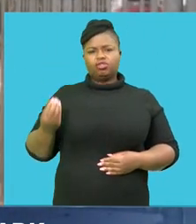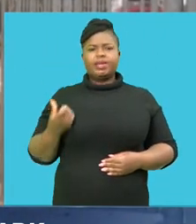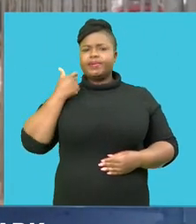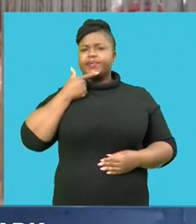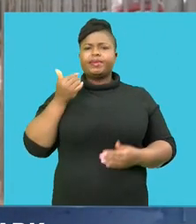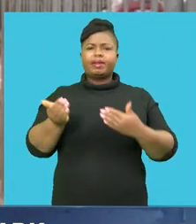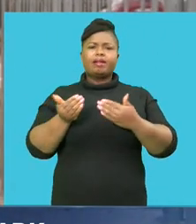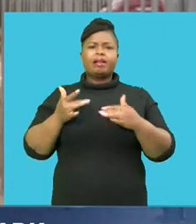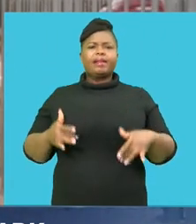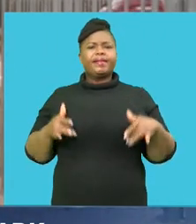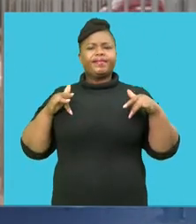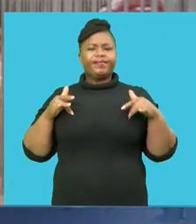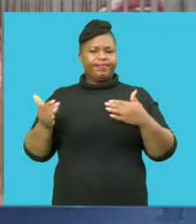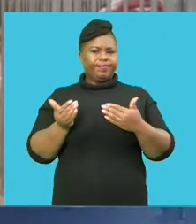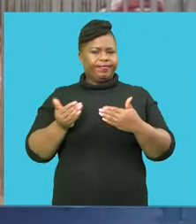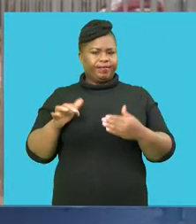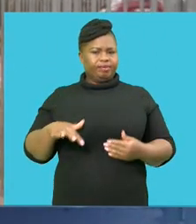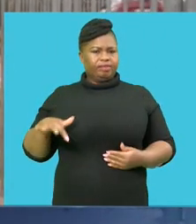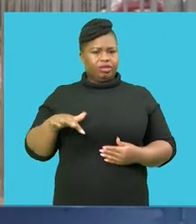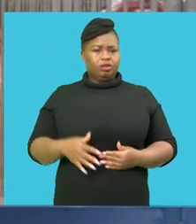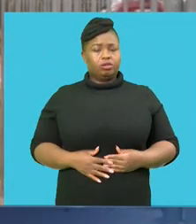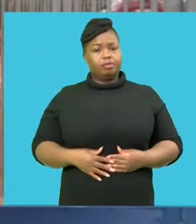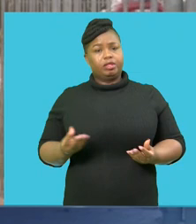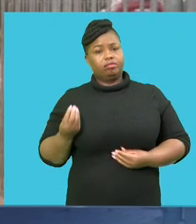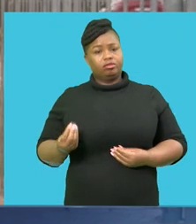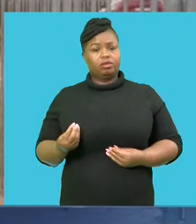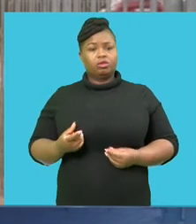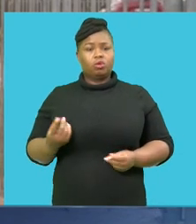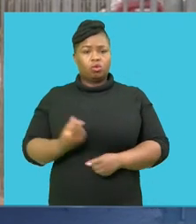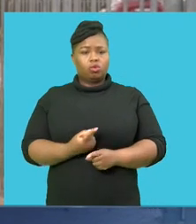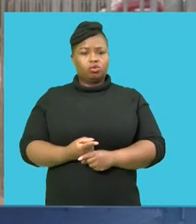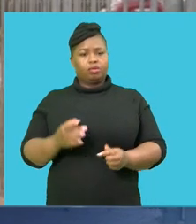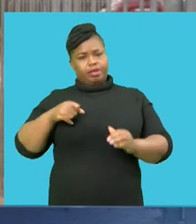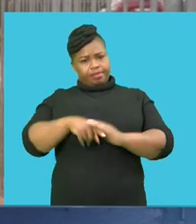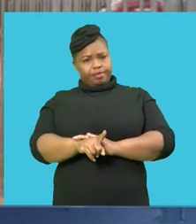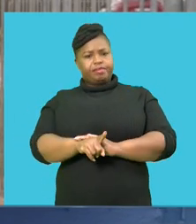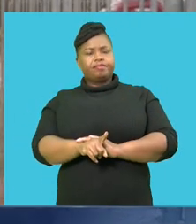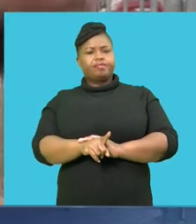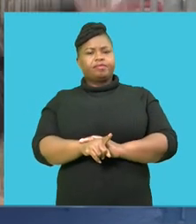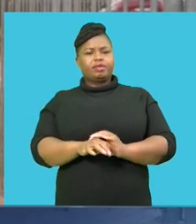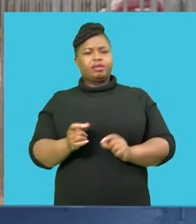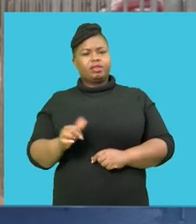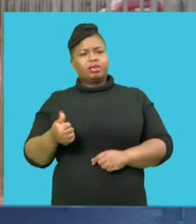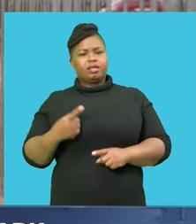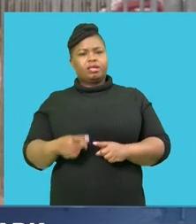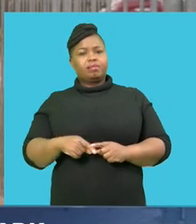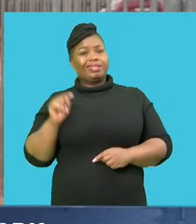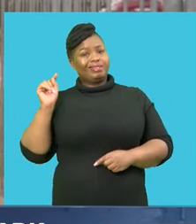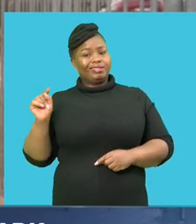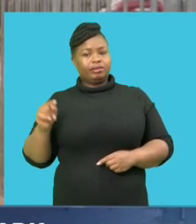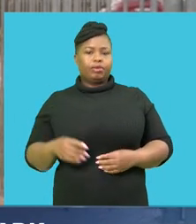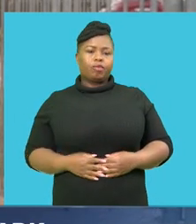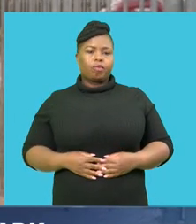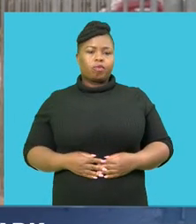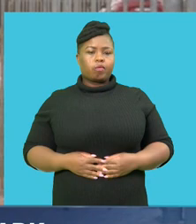far away from school or far away from the scene. Umntwana usho baphumile kunembobo abadlule kuyo bathapha ngaphansi kwayo bathola badlala ngale.